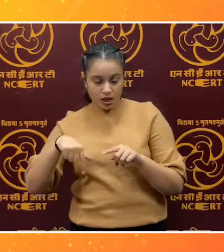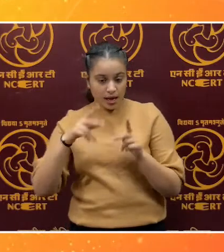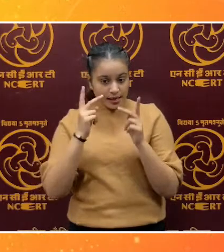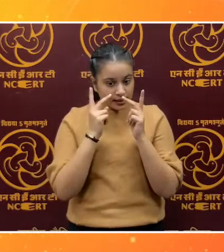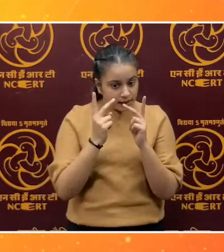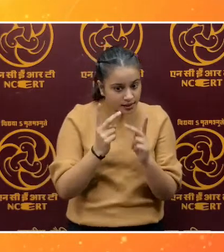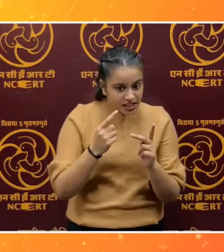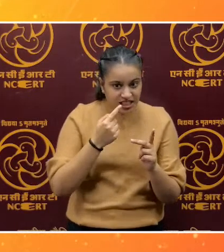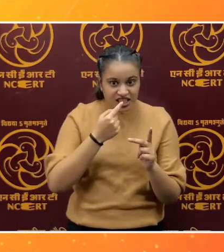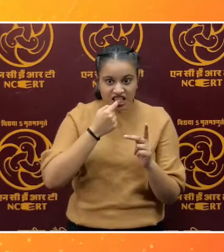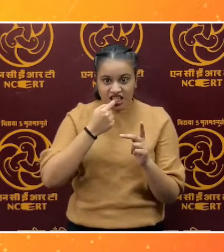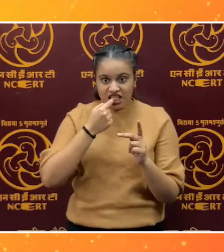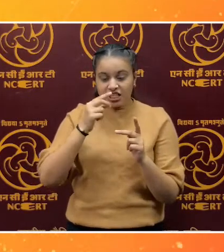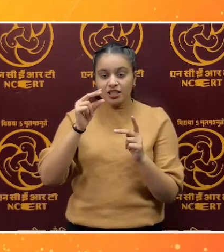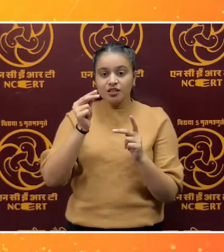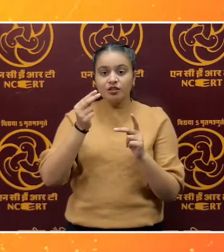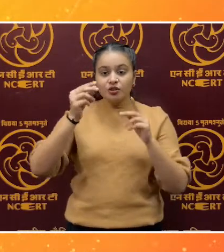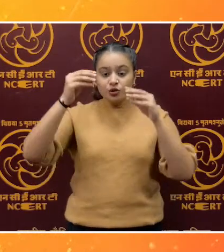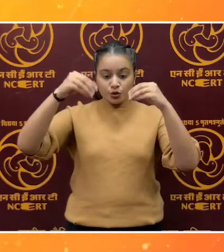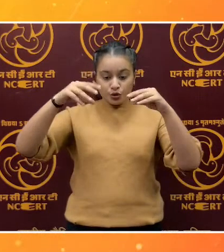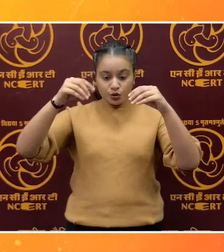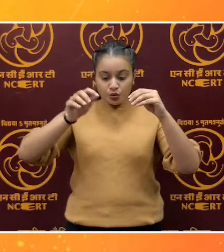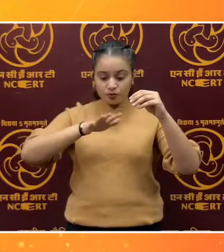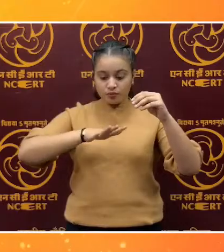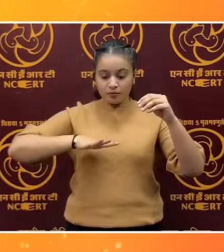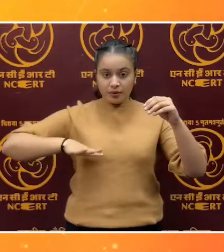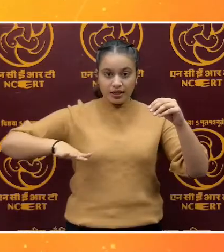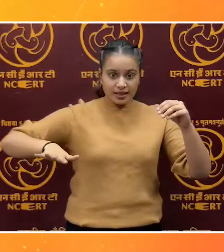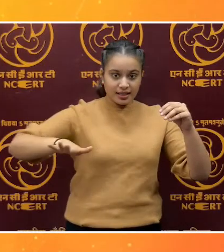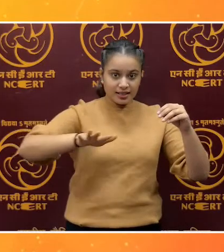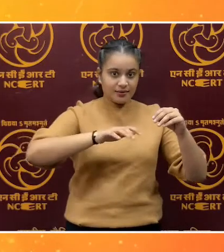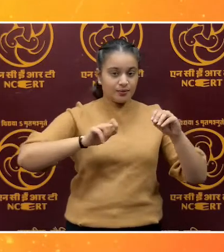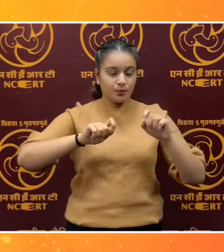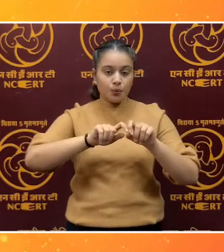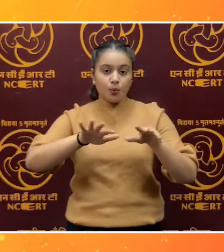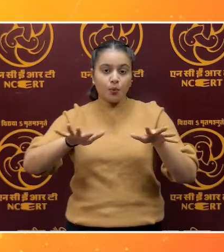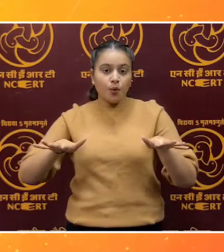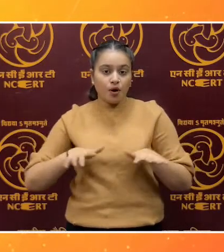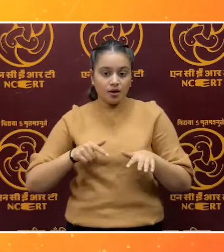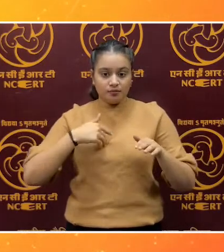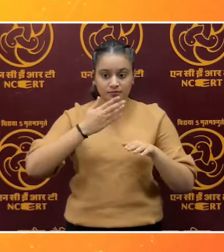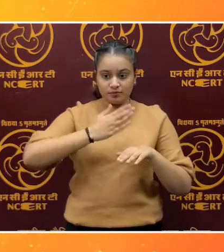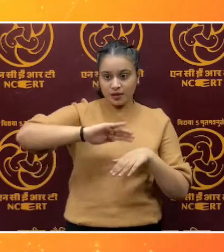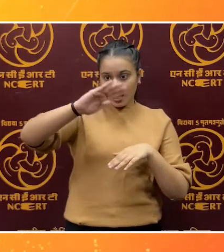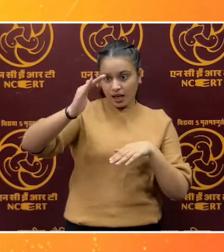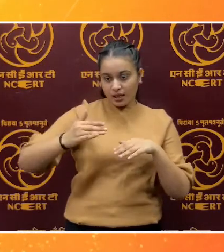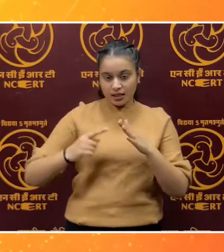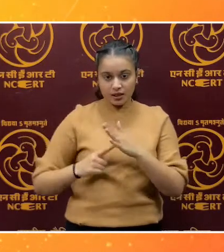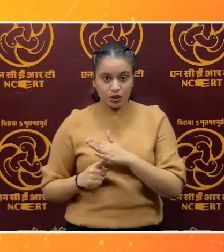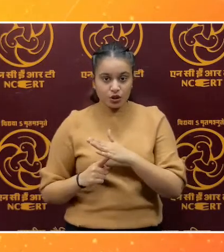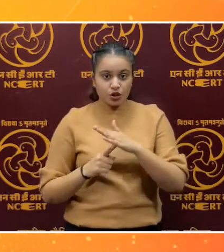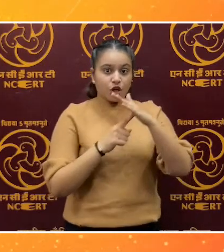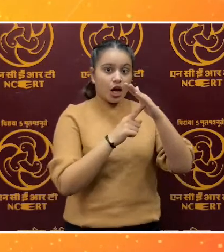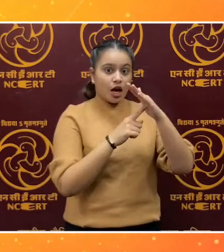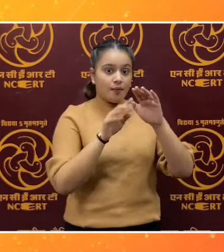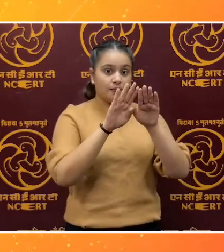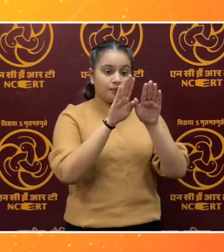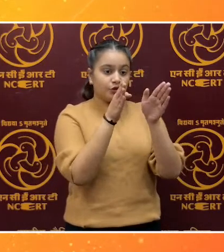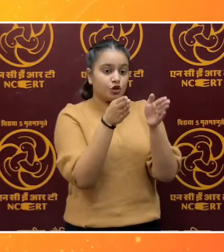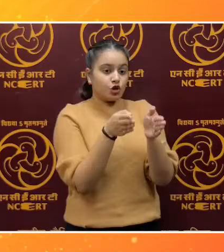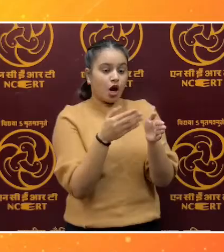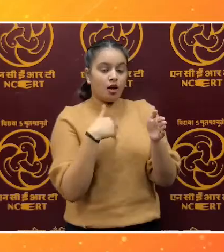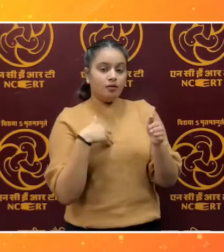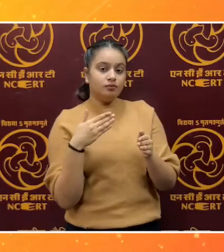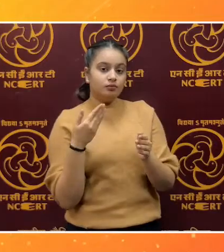was dashed the place. All over the place. Very good. While walking uphill towards my shop, I dashed a